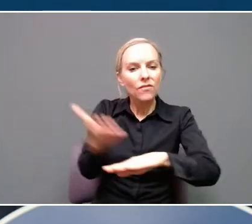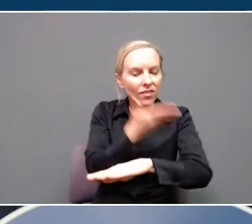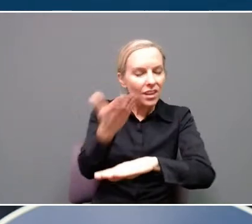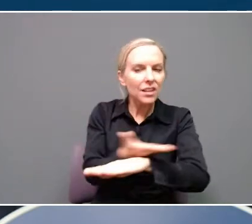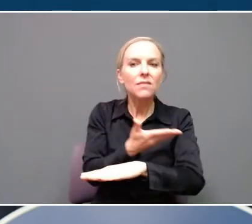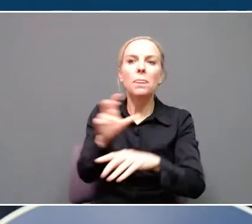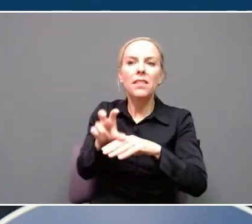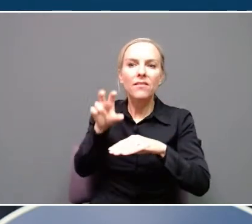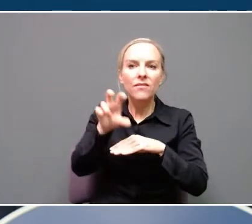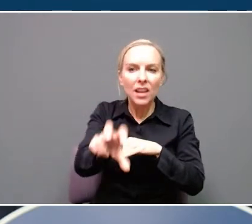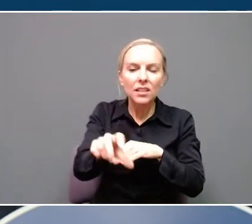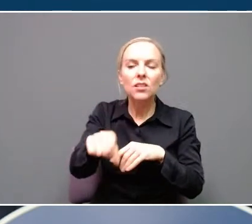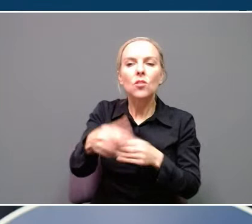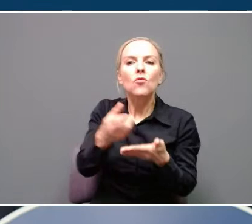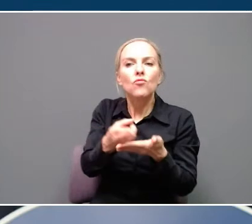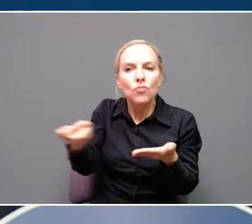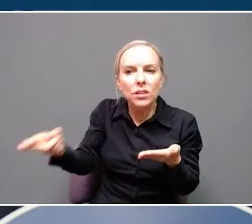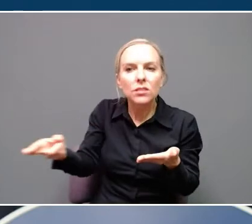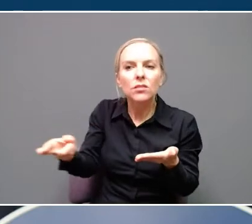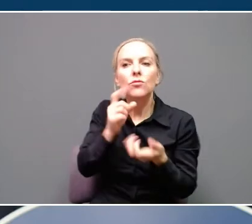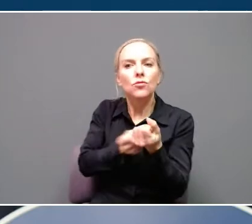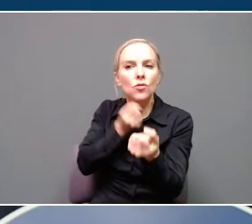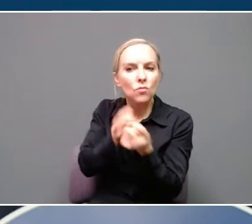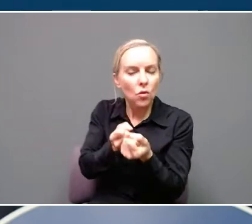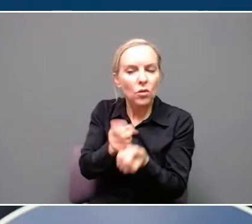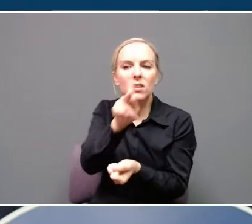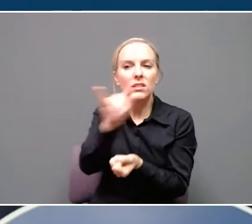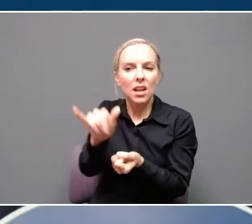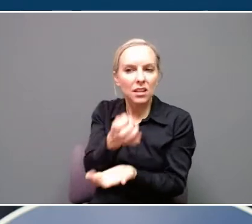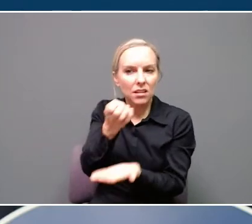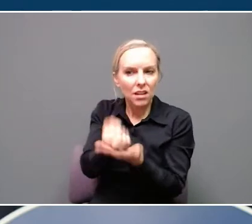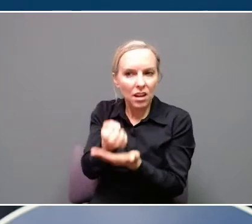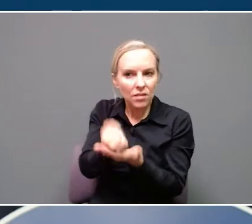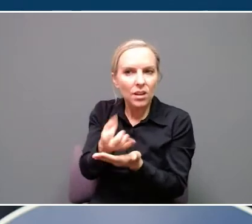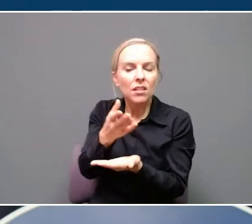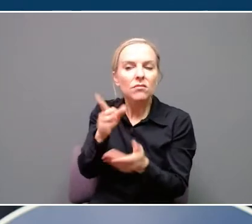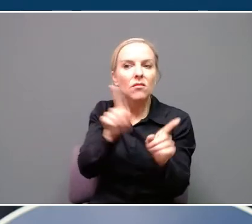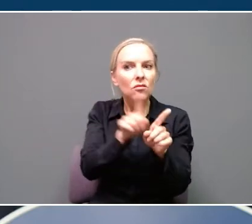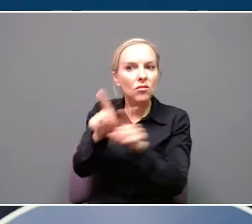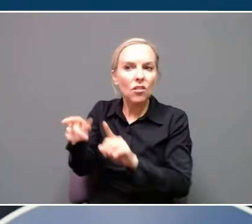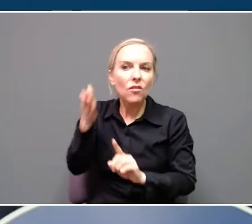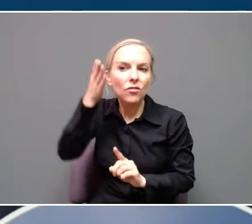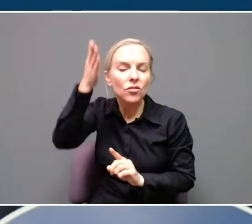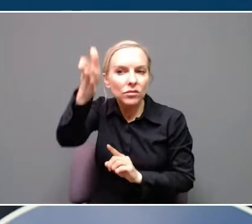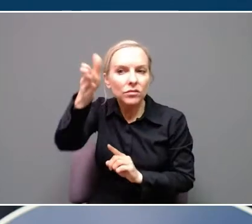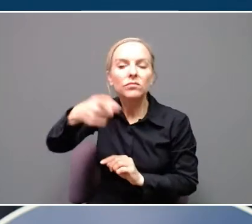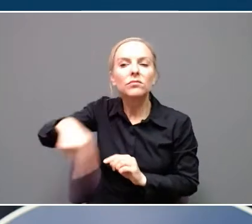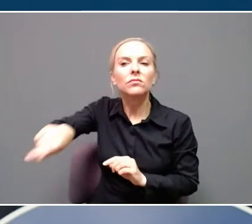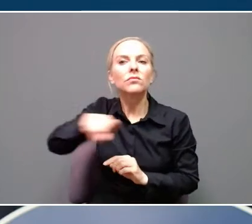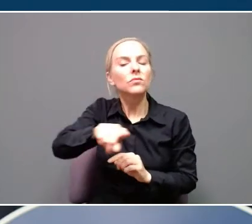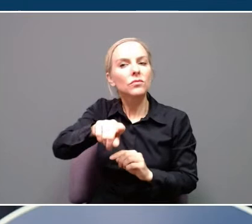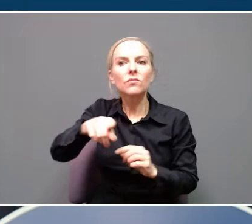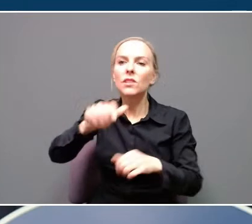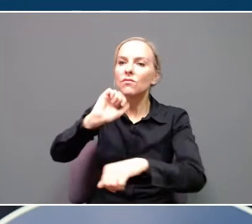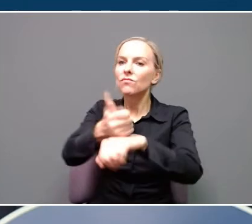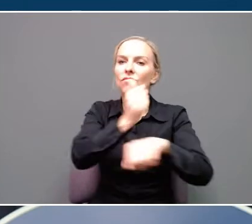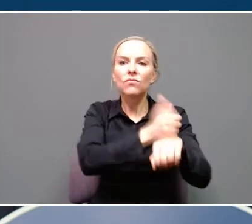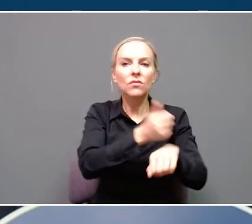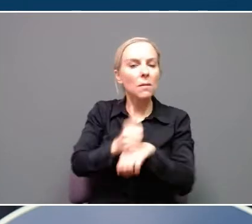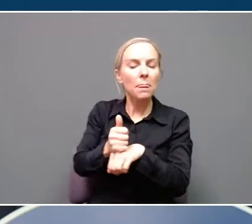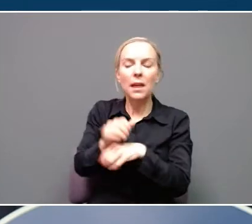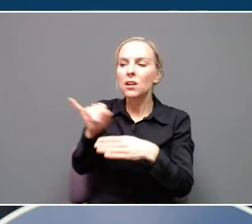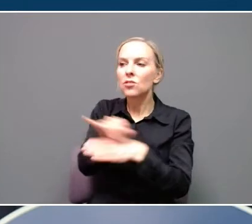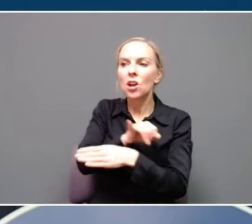resources that will support Kentucky's economy and our future. Commonwealth is home to numerous industrial sites ready to support any